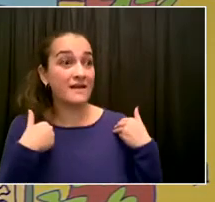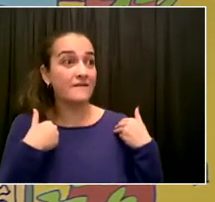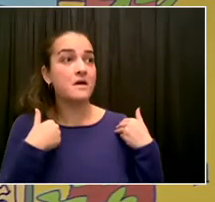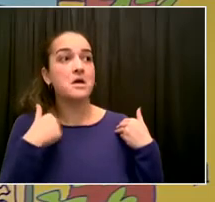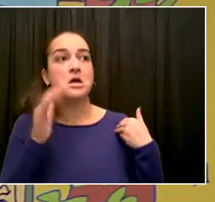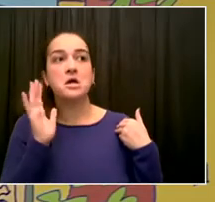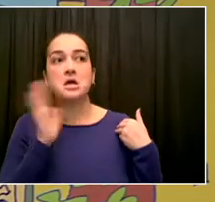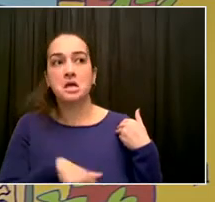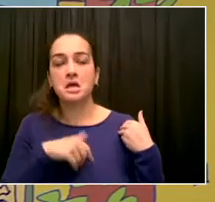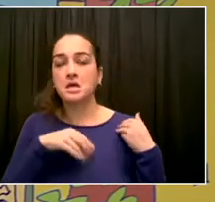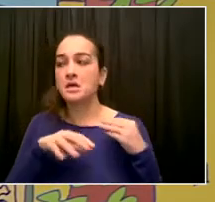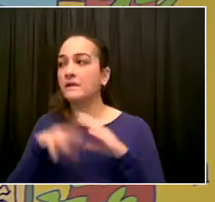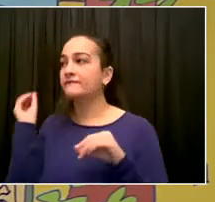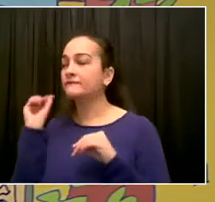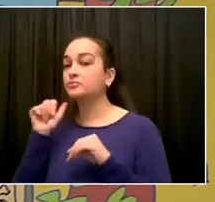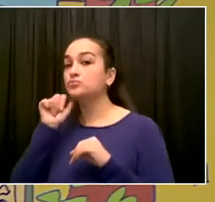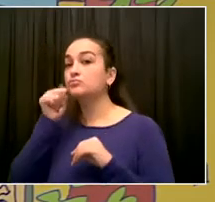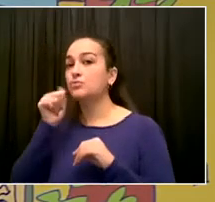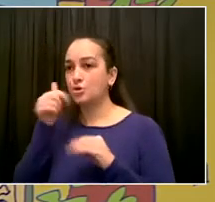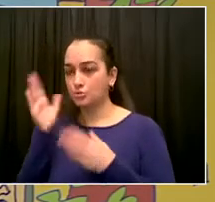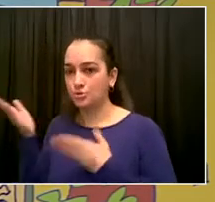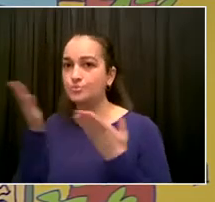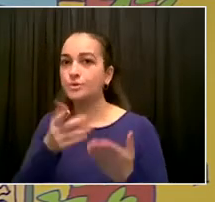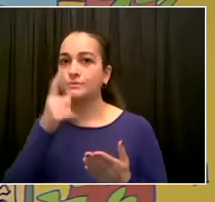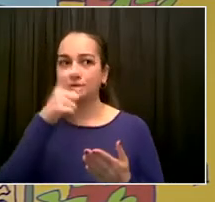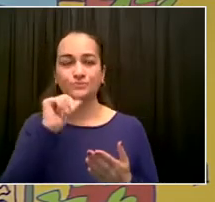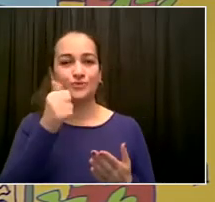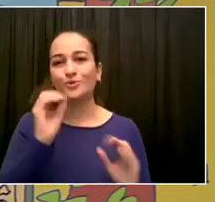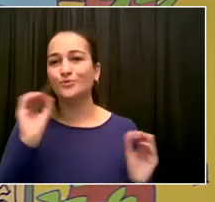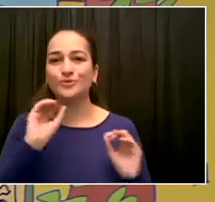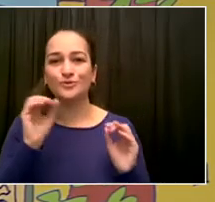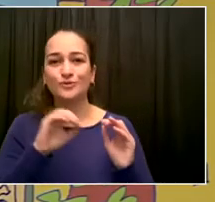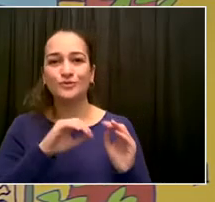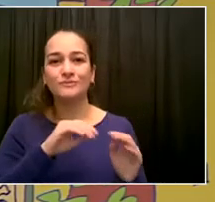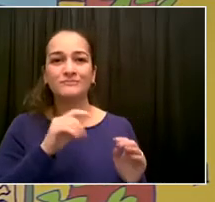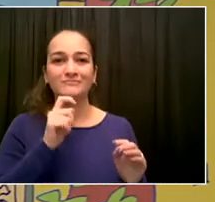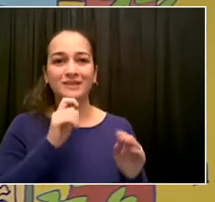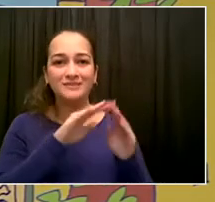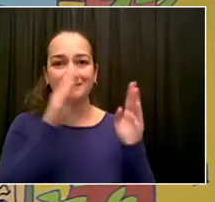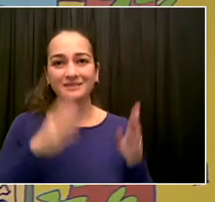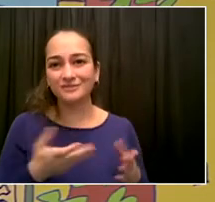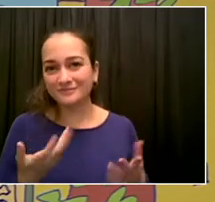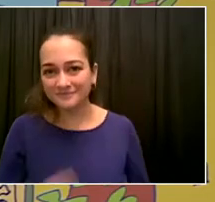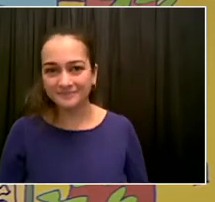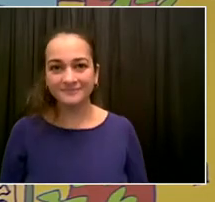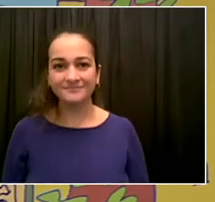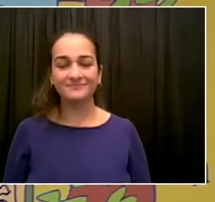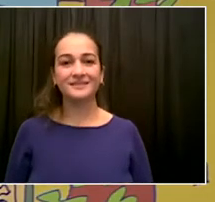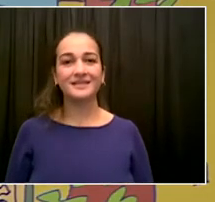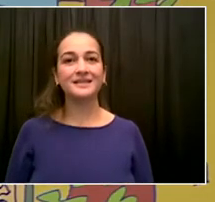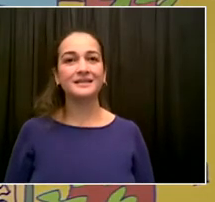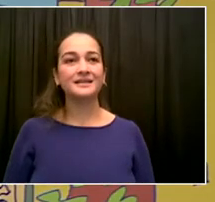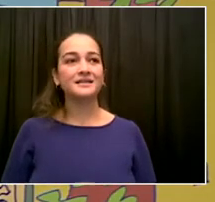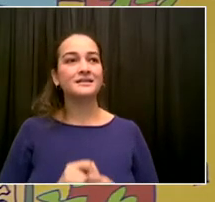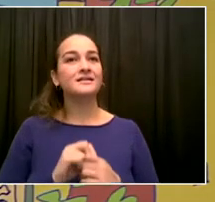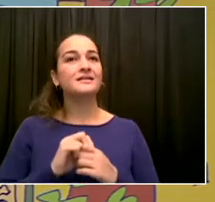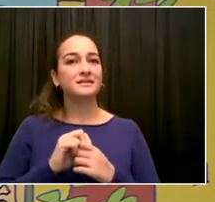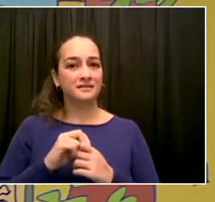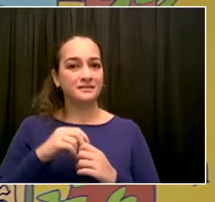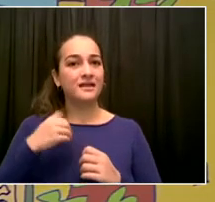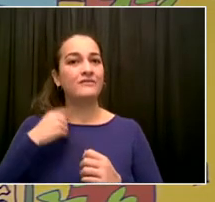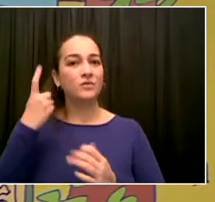the Bloods gang. A number of students. So my question is, do you need to increase the number of schools that have